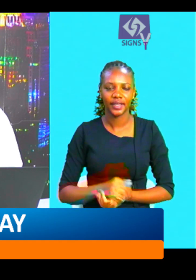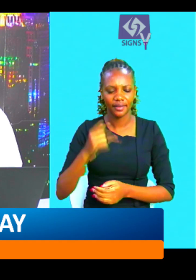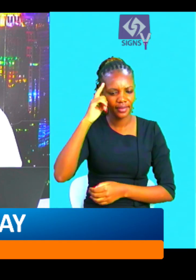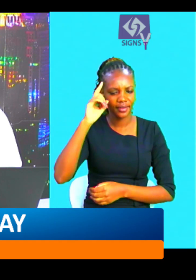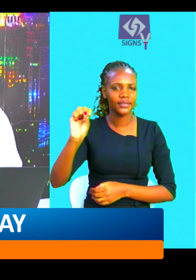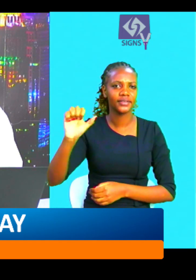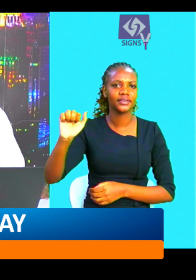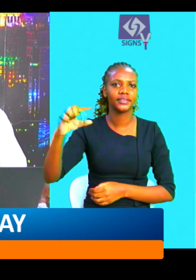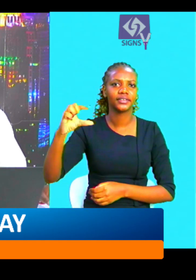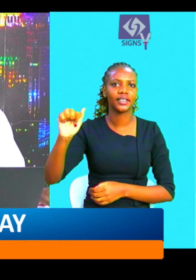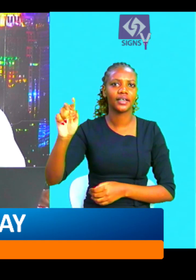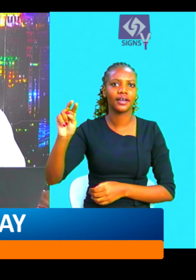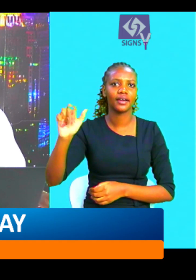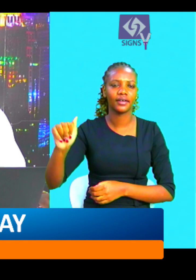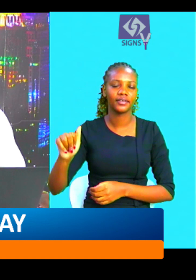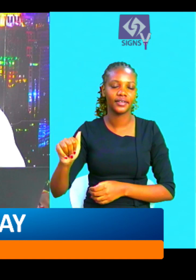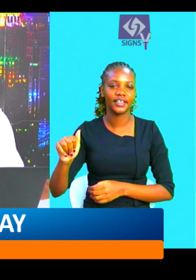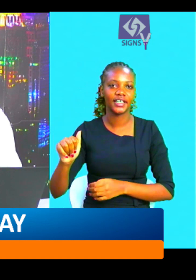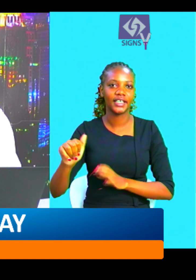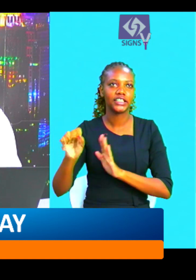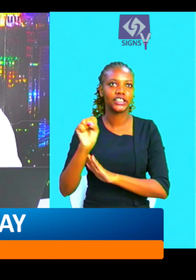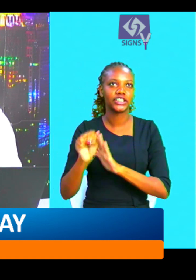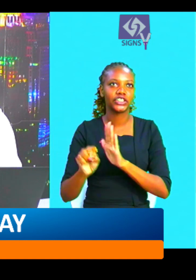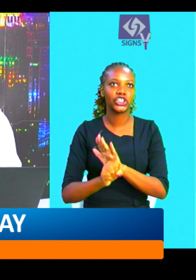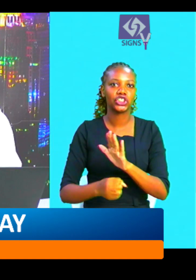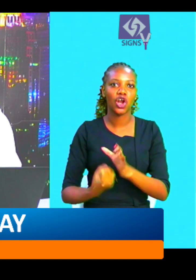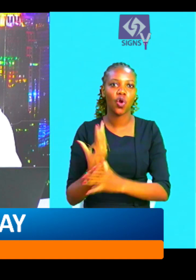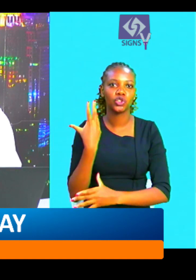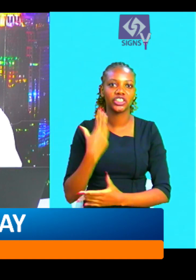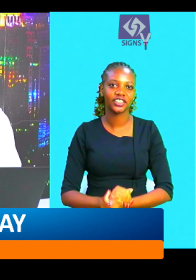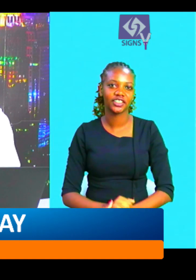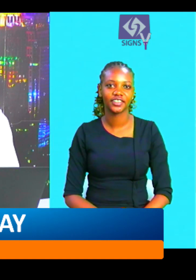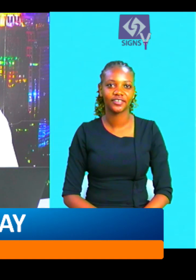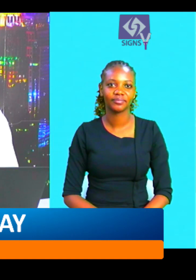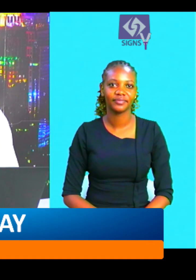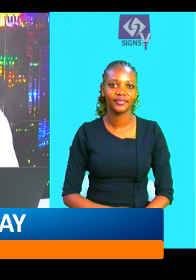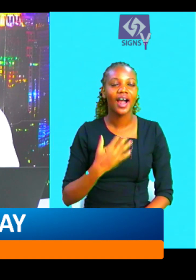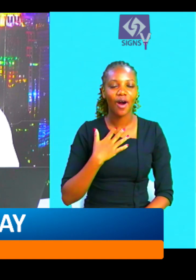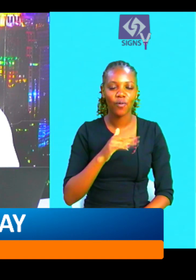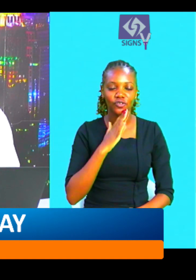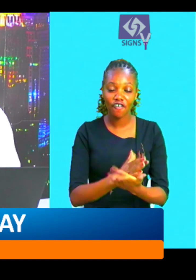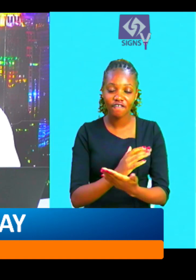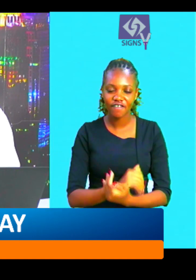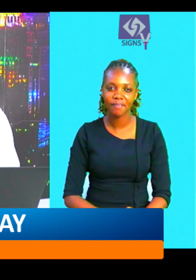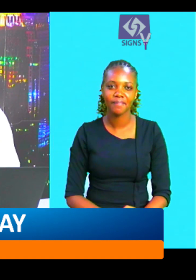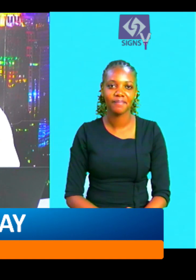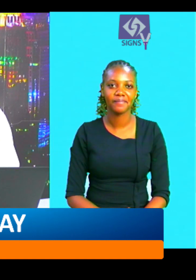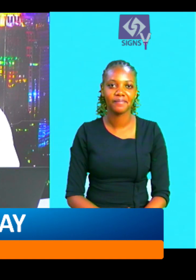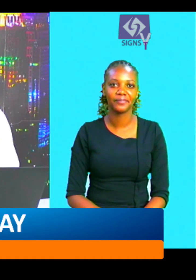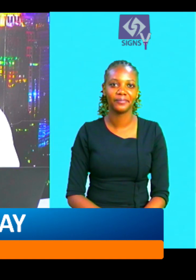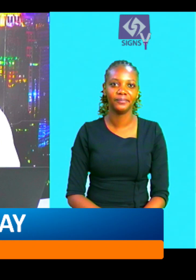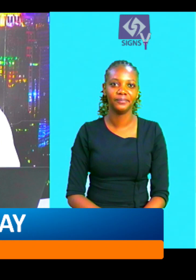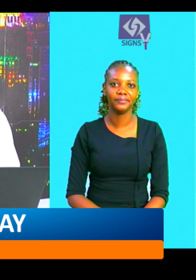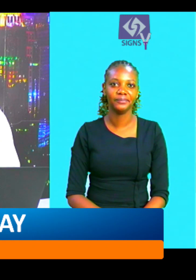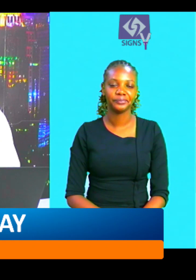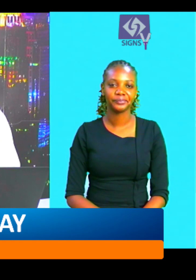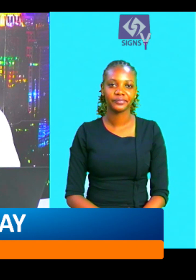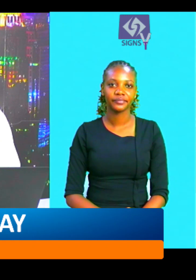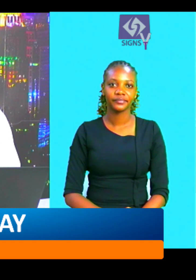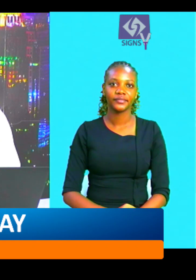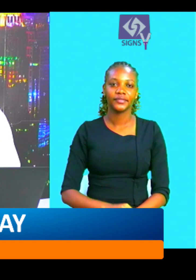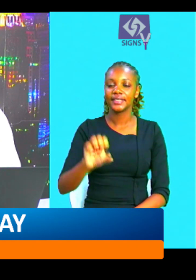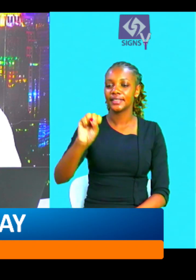Welcome back from the break. I'm Alan Hubbard, and my co-pandit here is Johnson Kasanga. That clip is